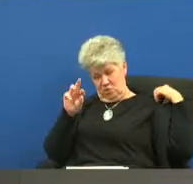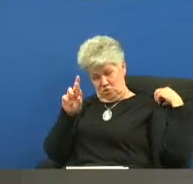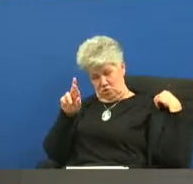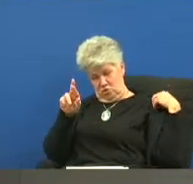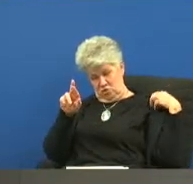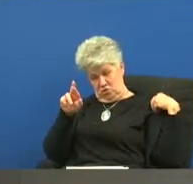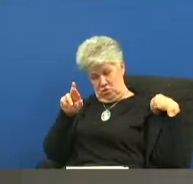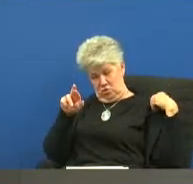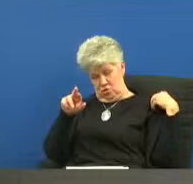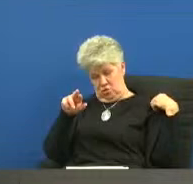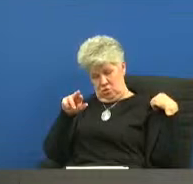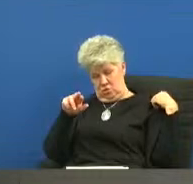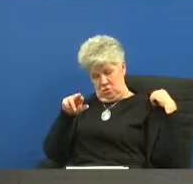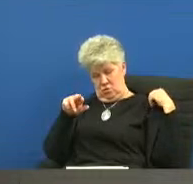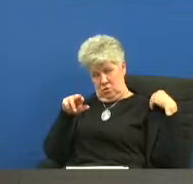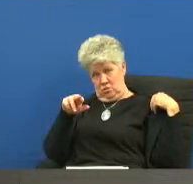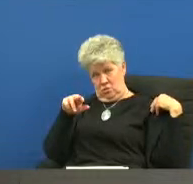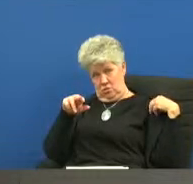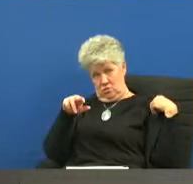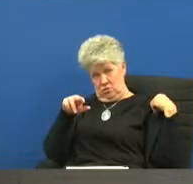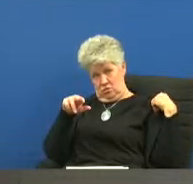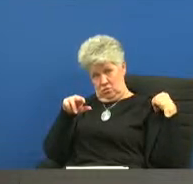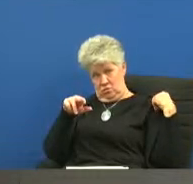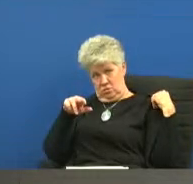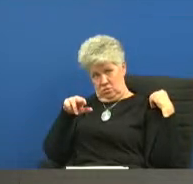from there.